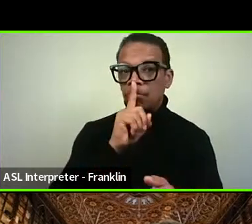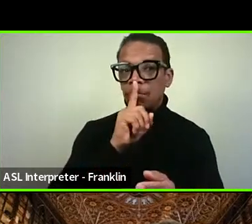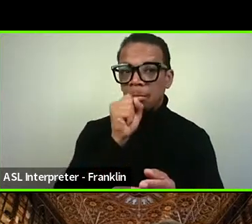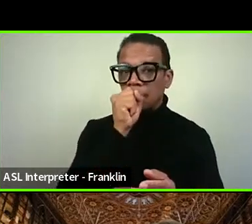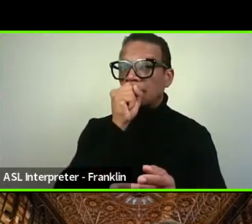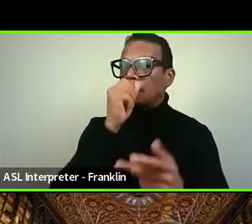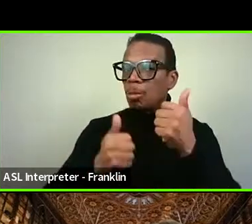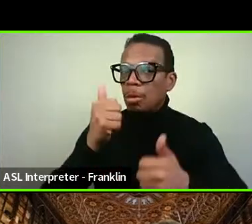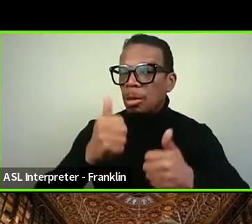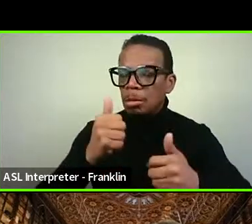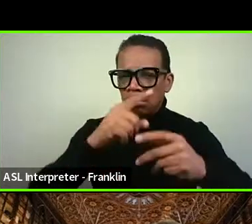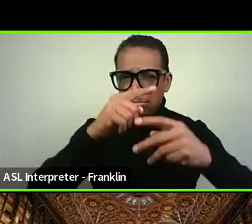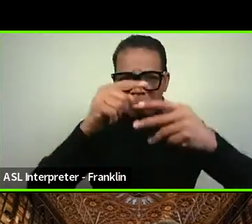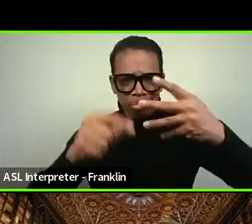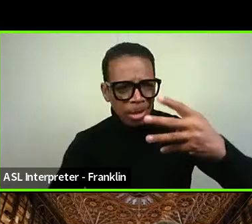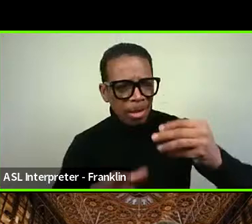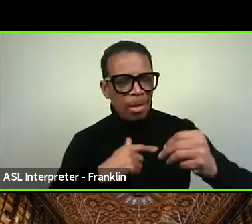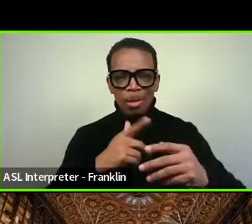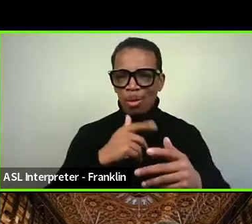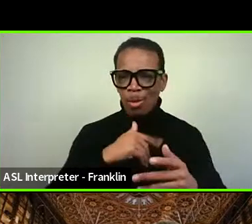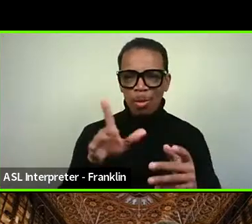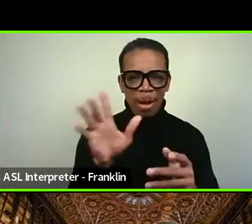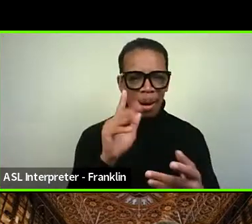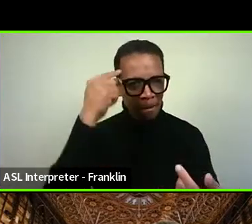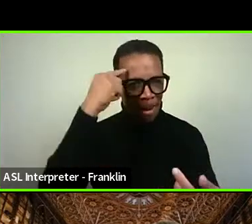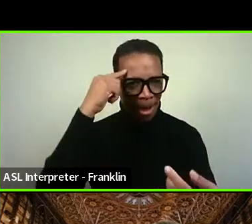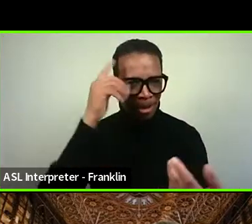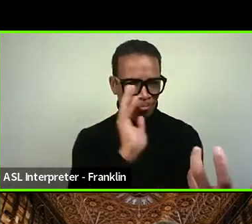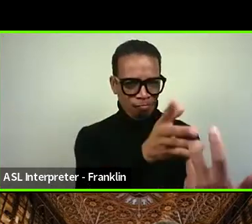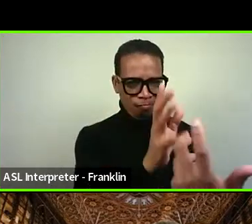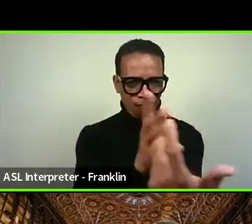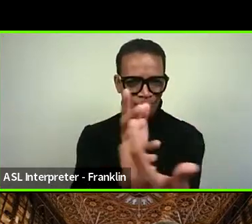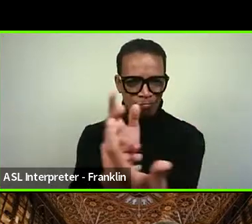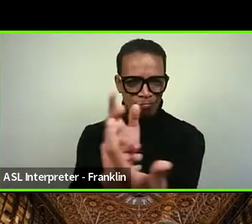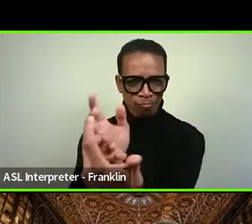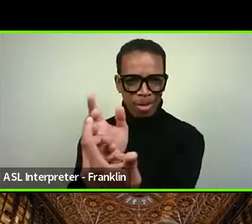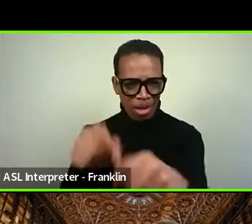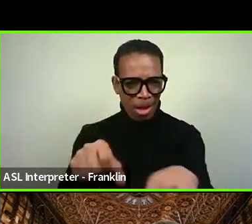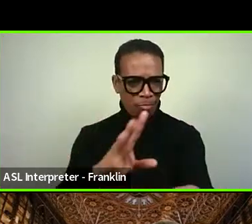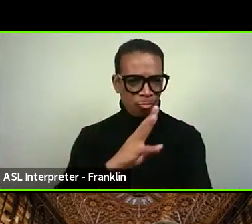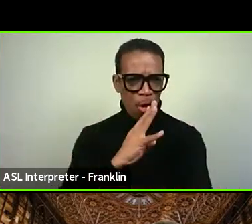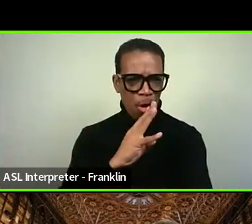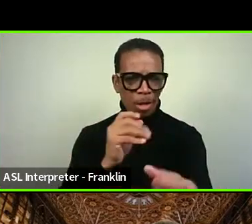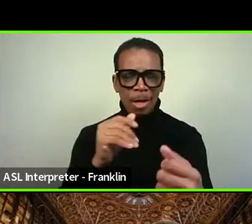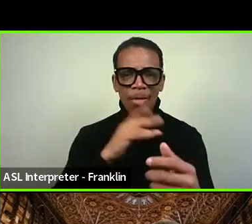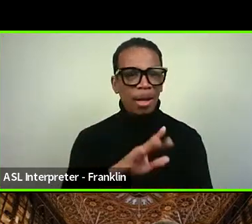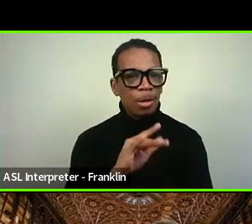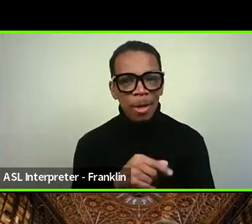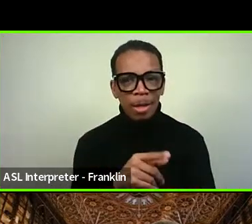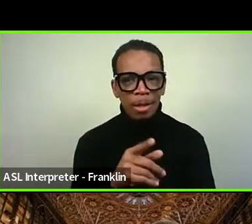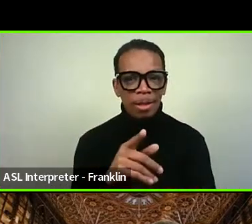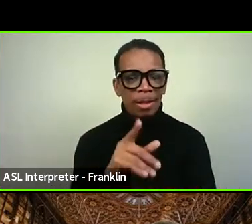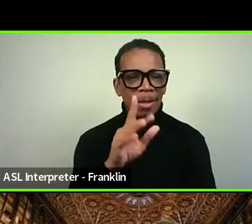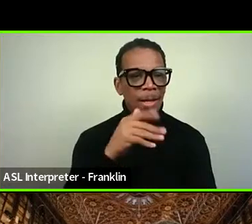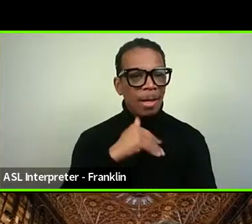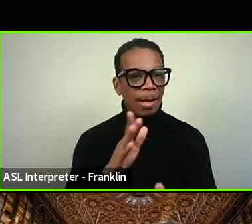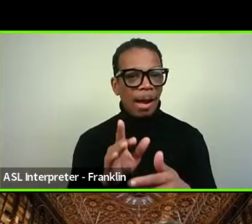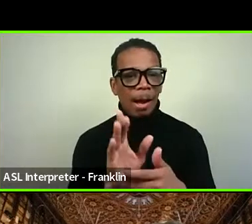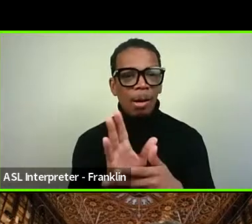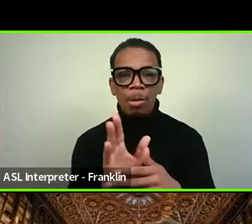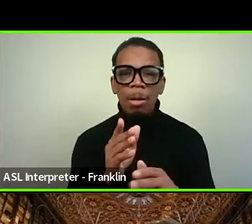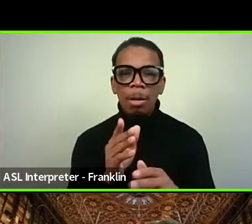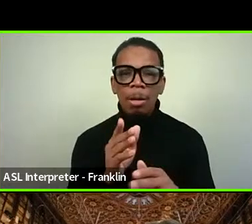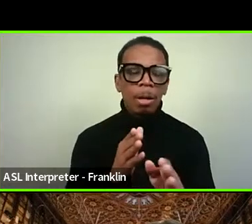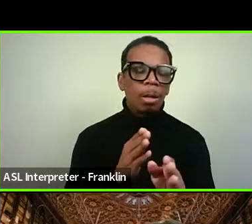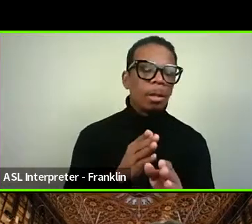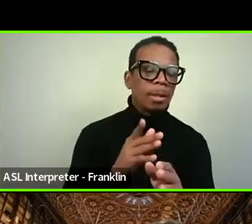more comfortable, right? When we have like minds, like identities. And that's real in our real, primary, secondary